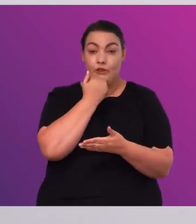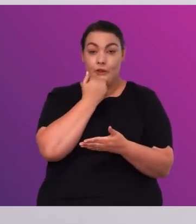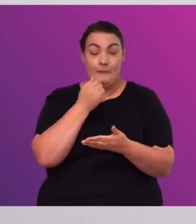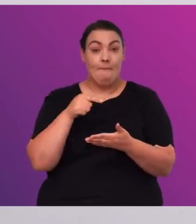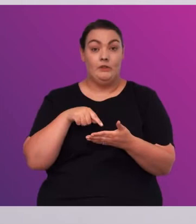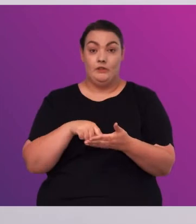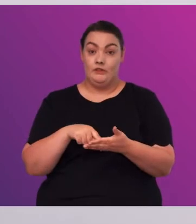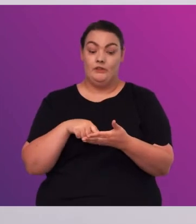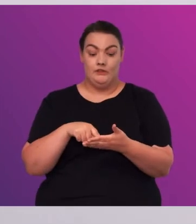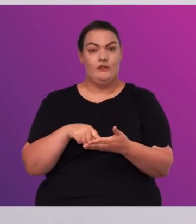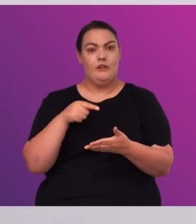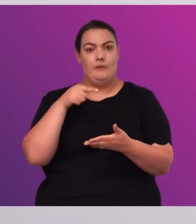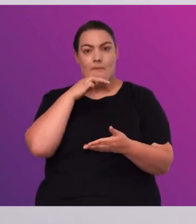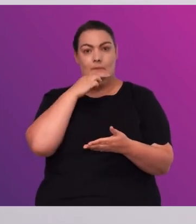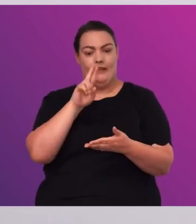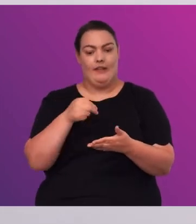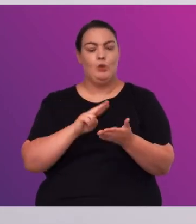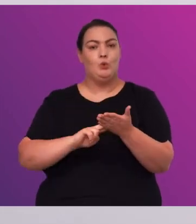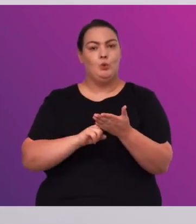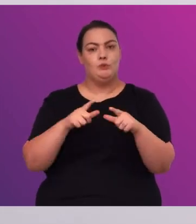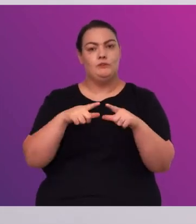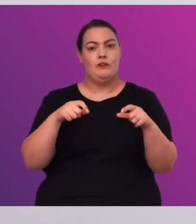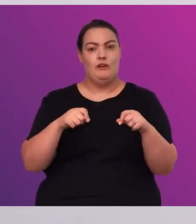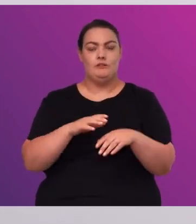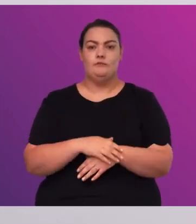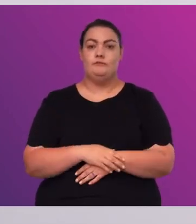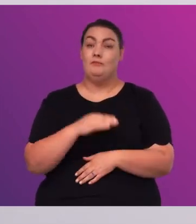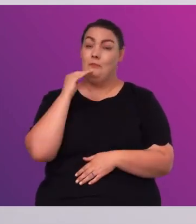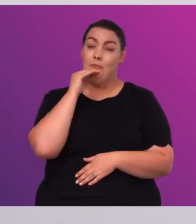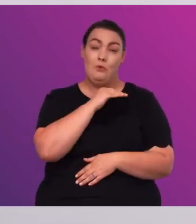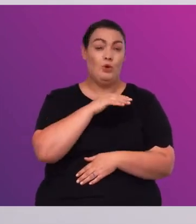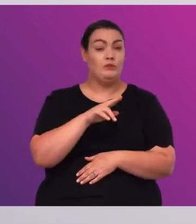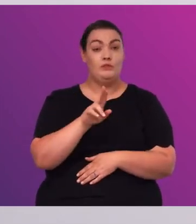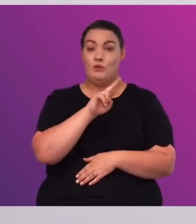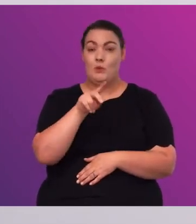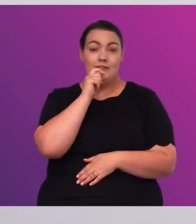card. It is really important that you never share this number with anyone.